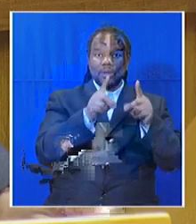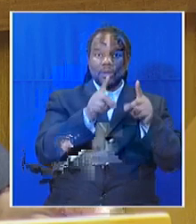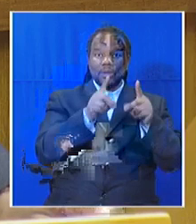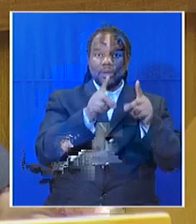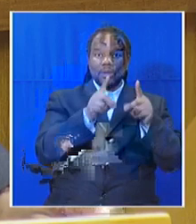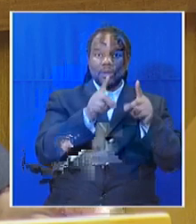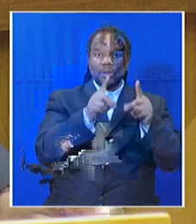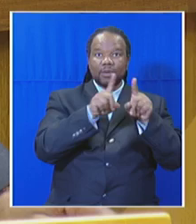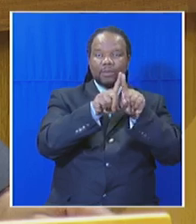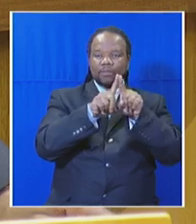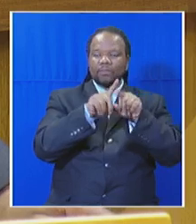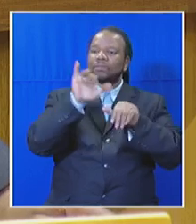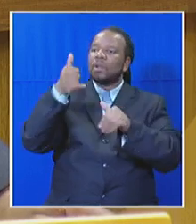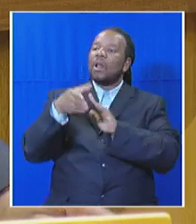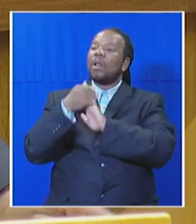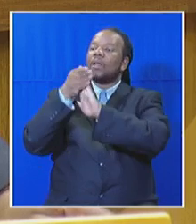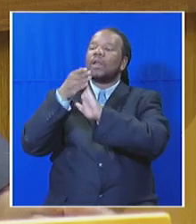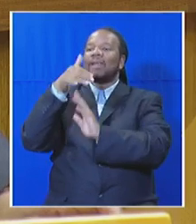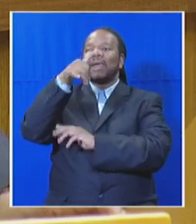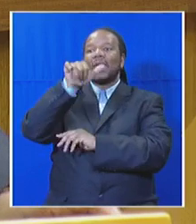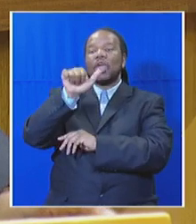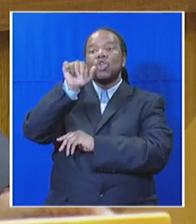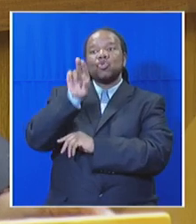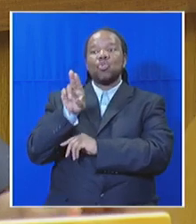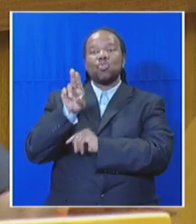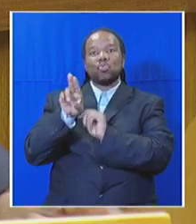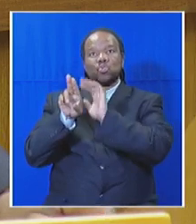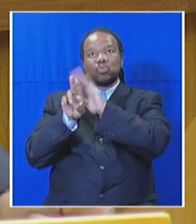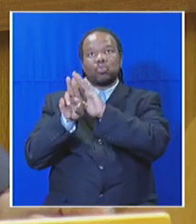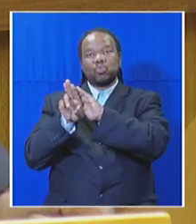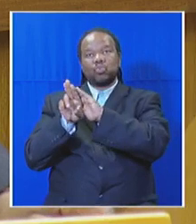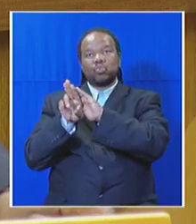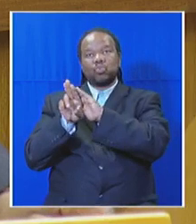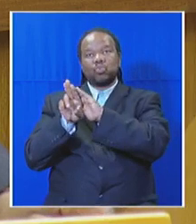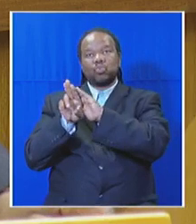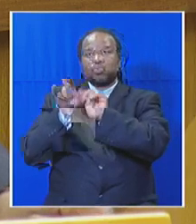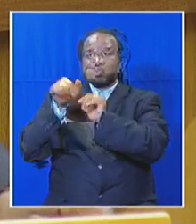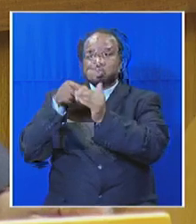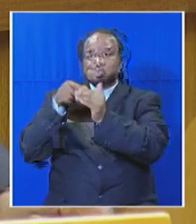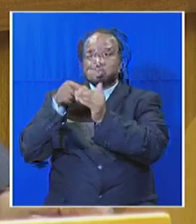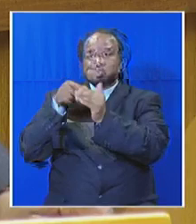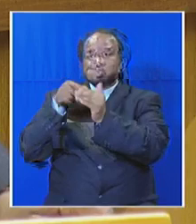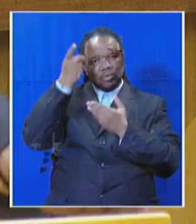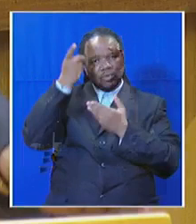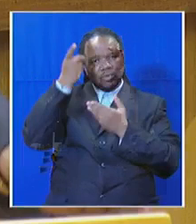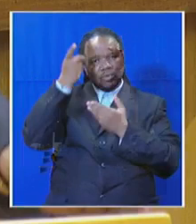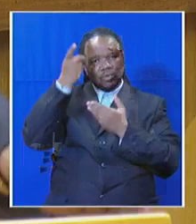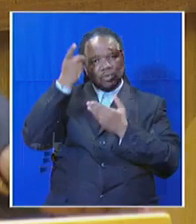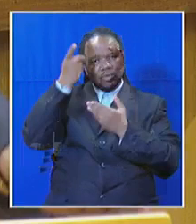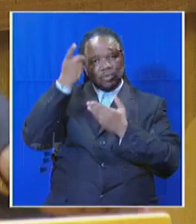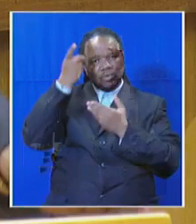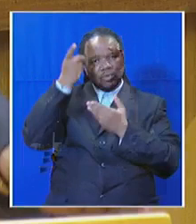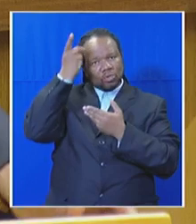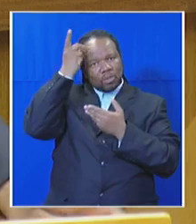leaders of the AU, particularly those who lead specific projects, invite